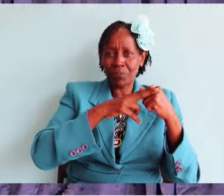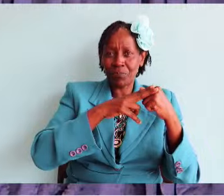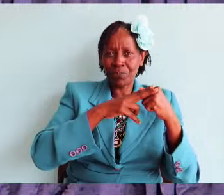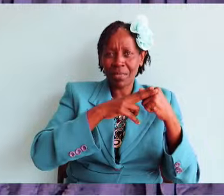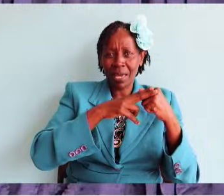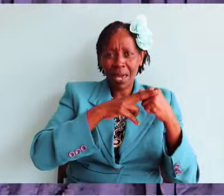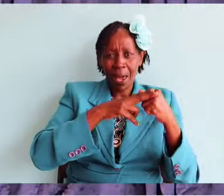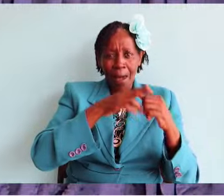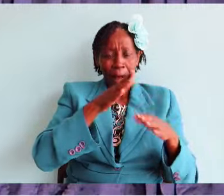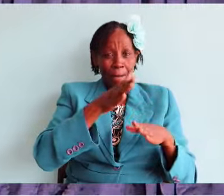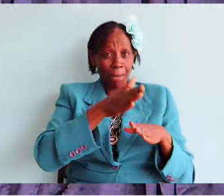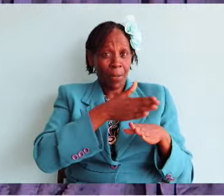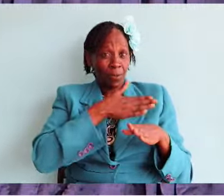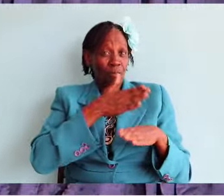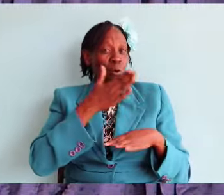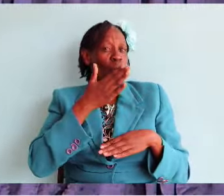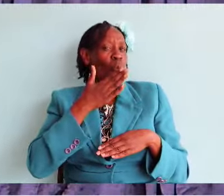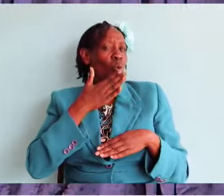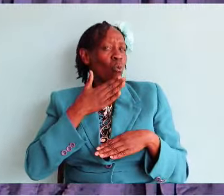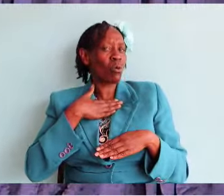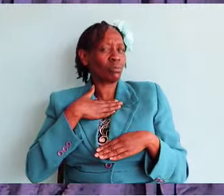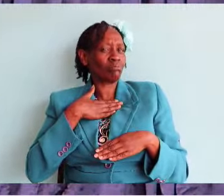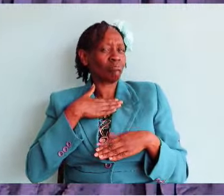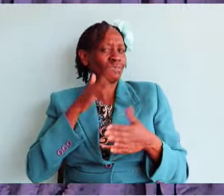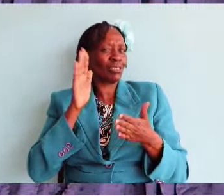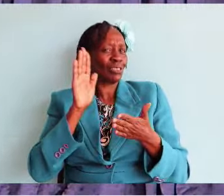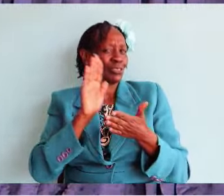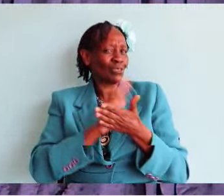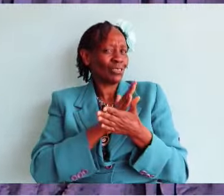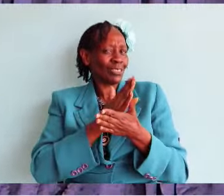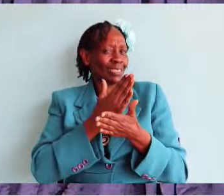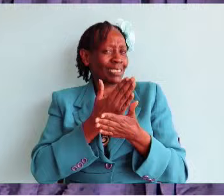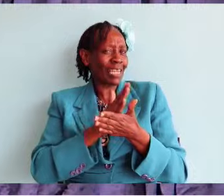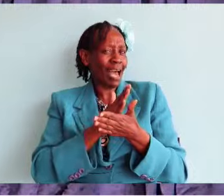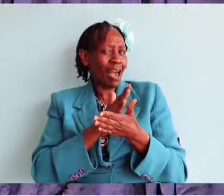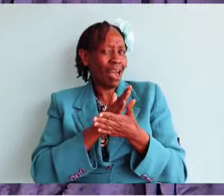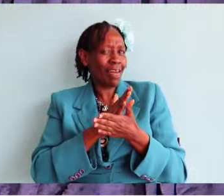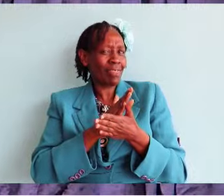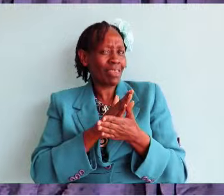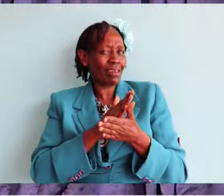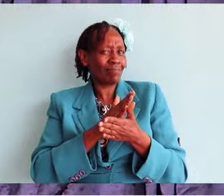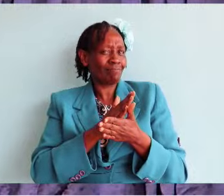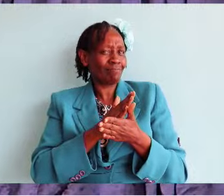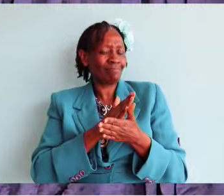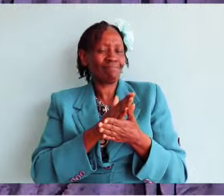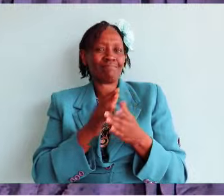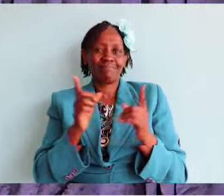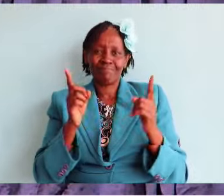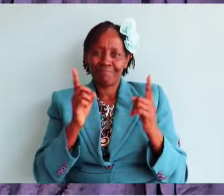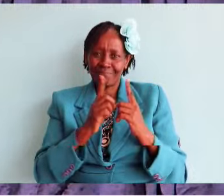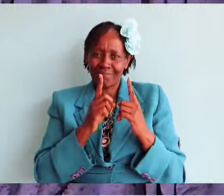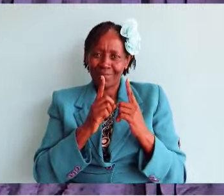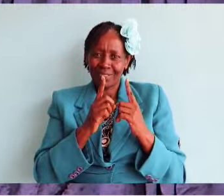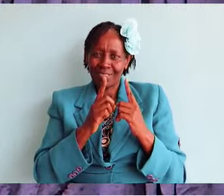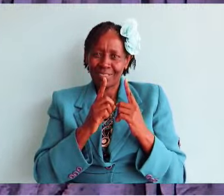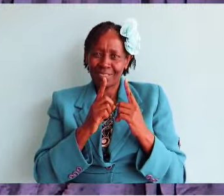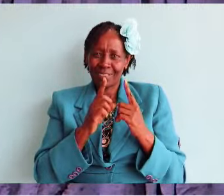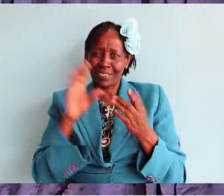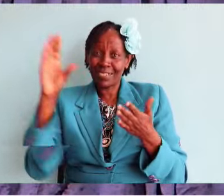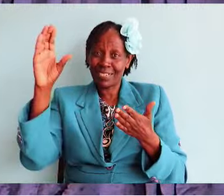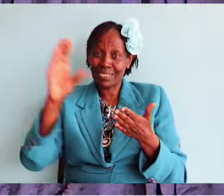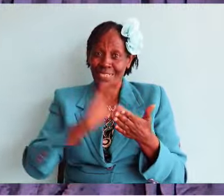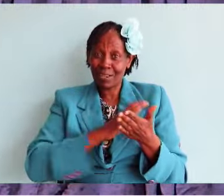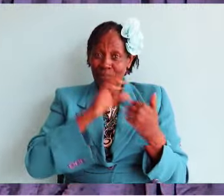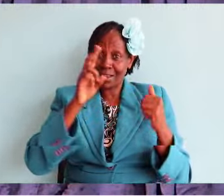the text for us so that we will flow with it. Chapter 7 tells us the story